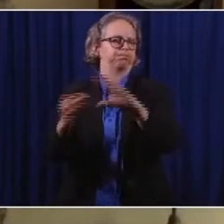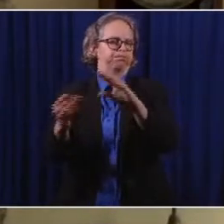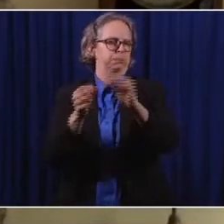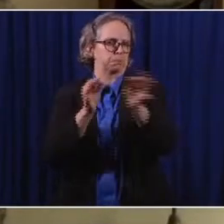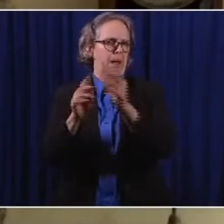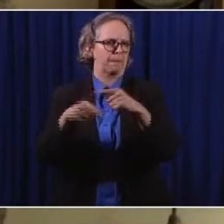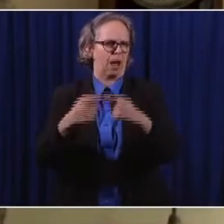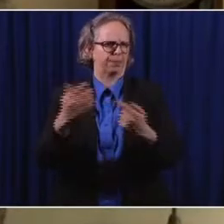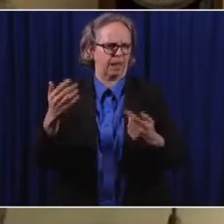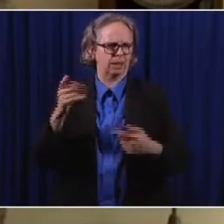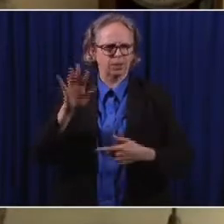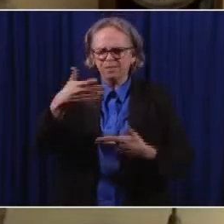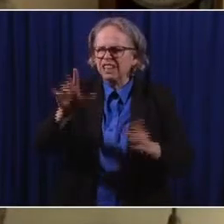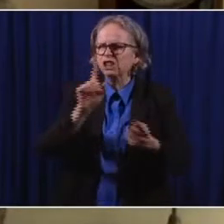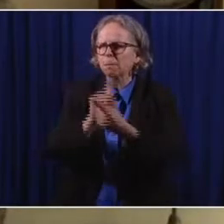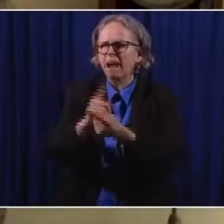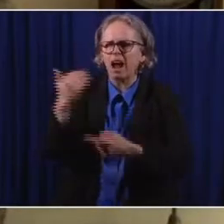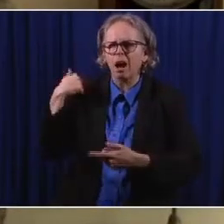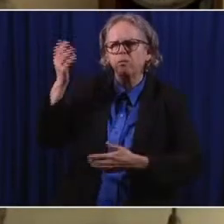conferences,